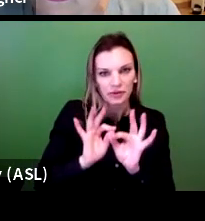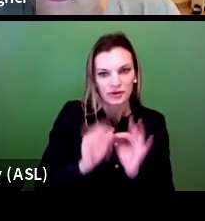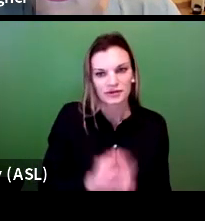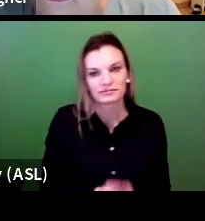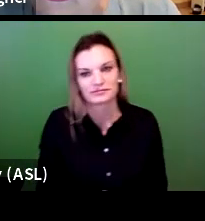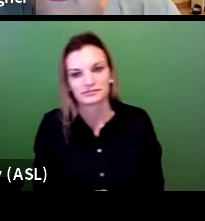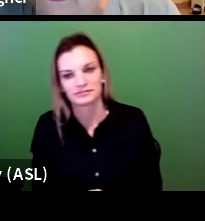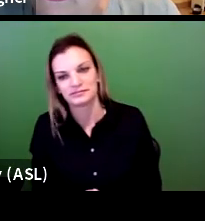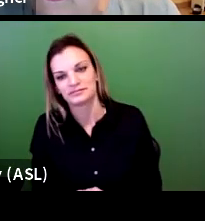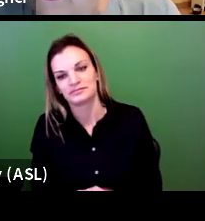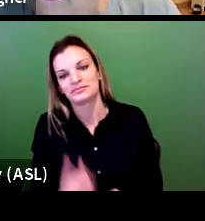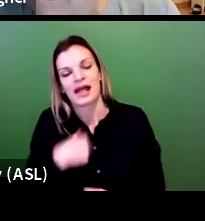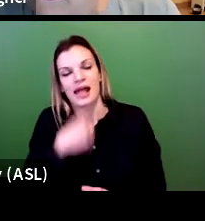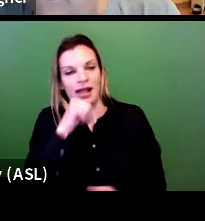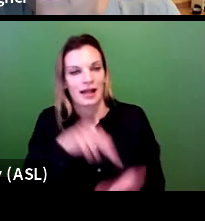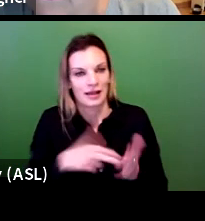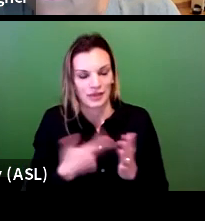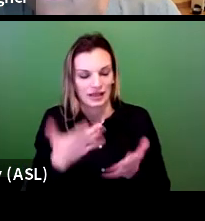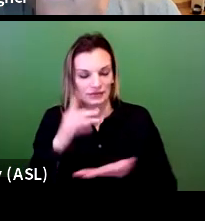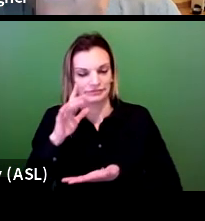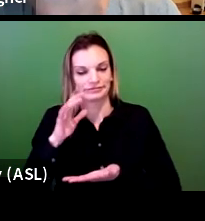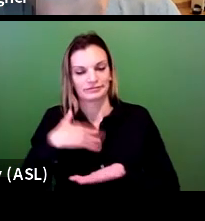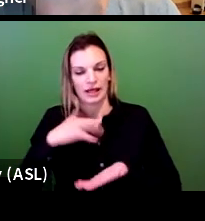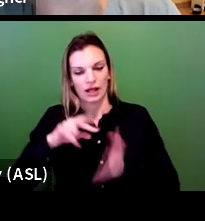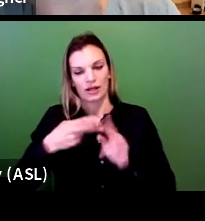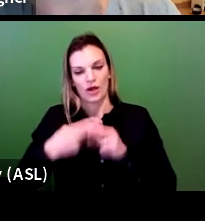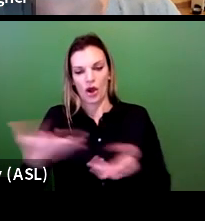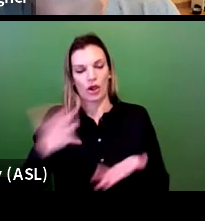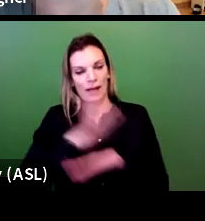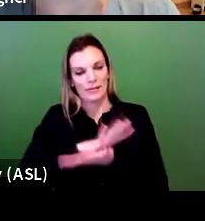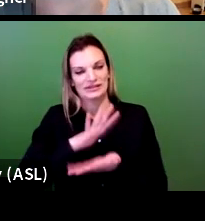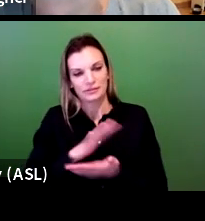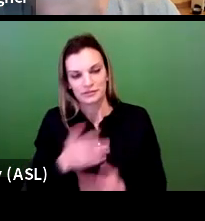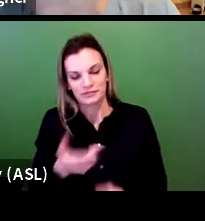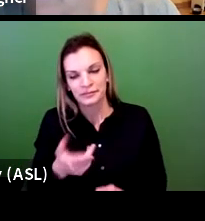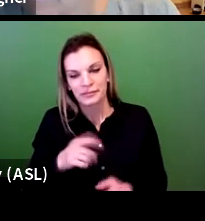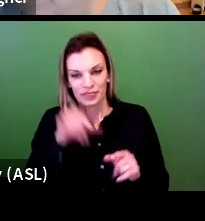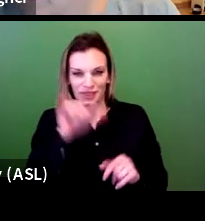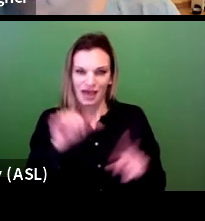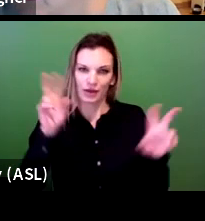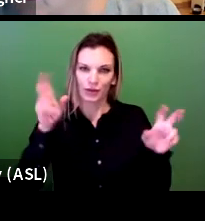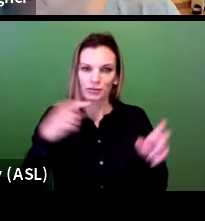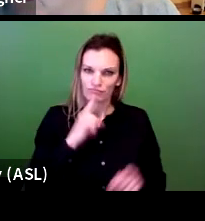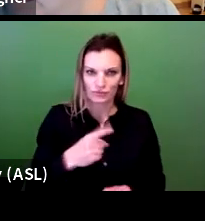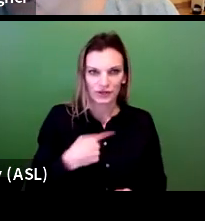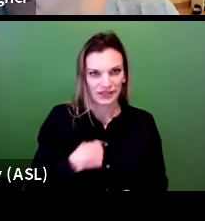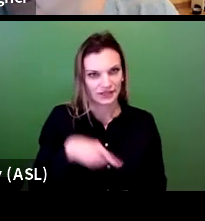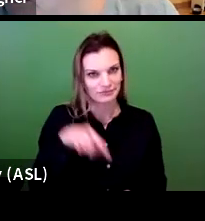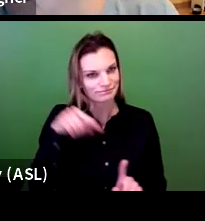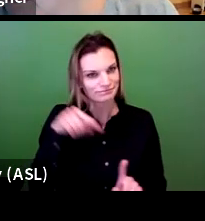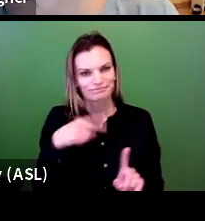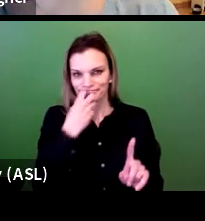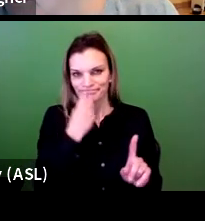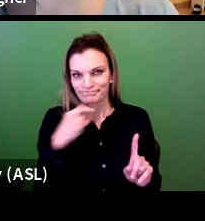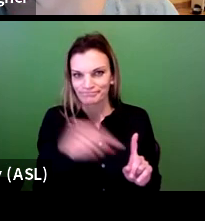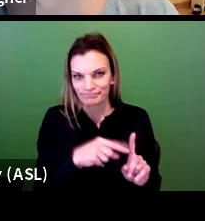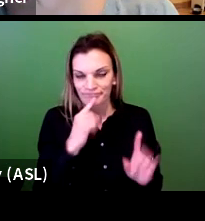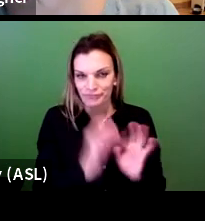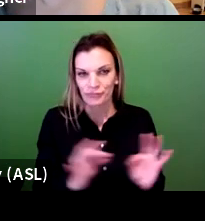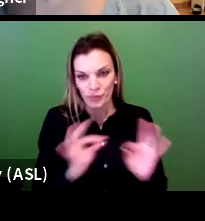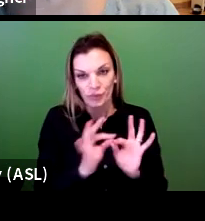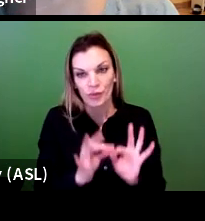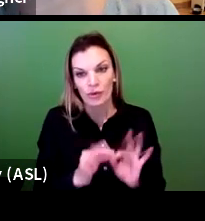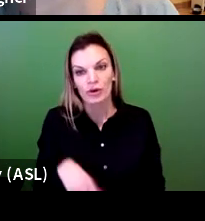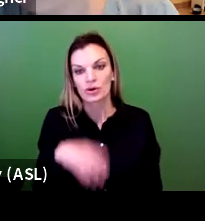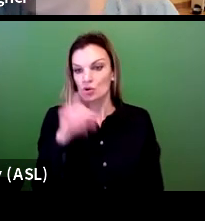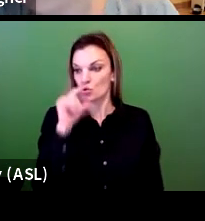too academic sounding, but those words are important. We have to remember that, ultimately, who is